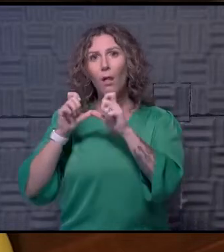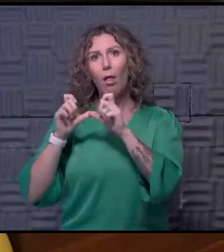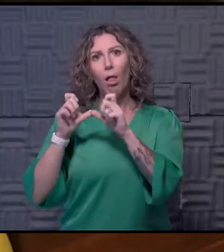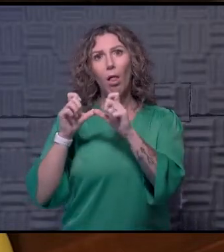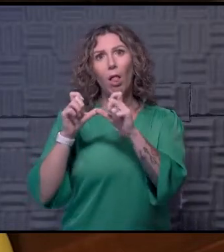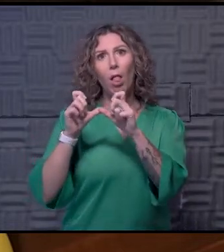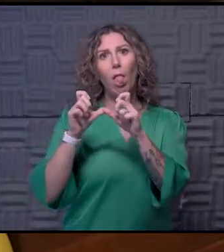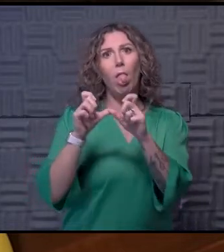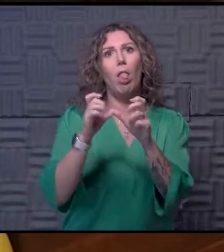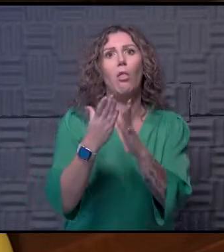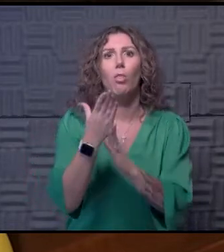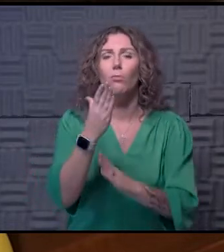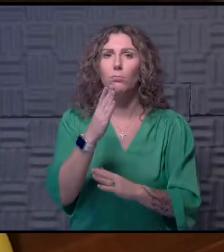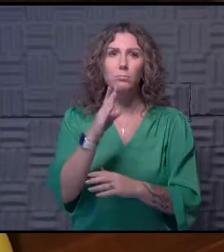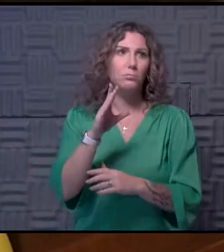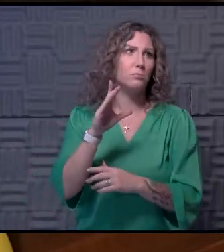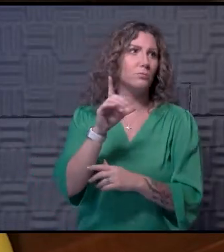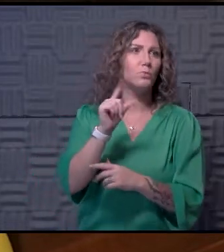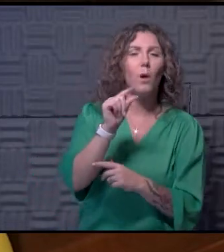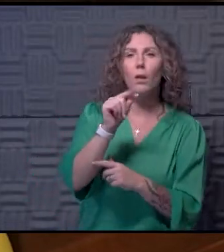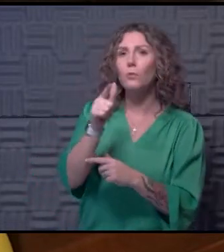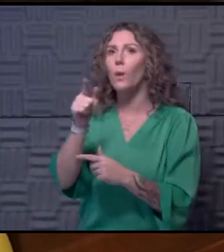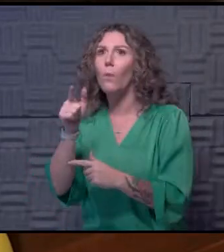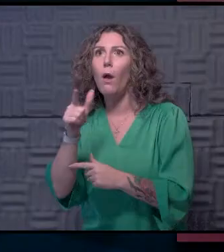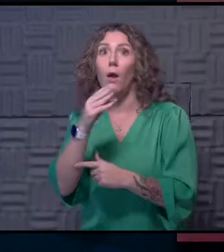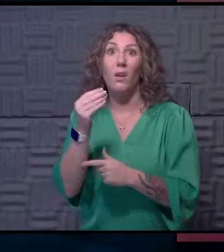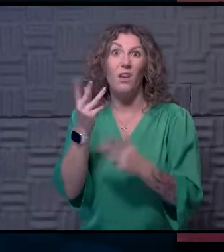on through 2021 and into 2022.